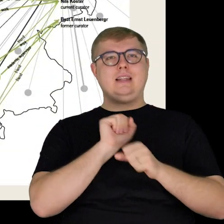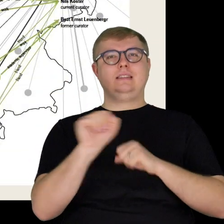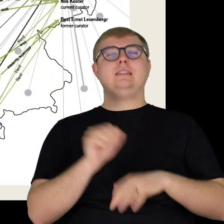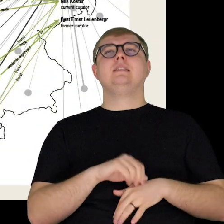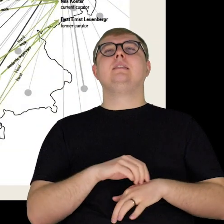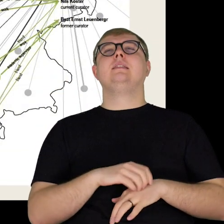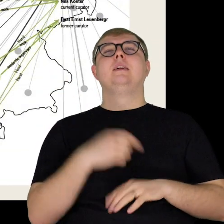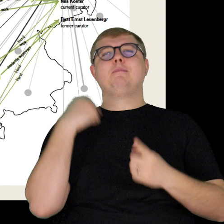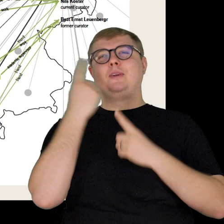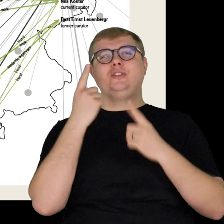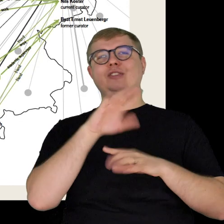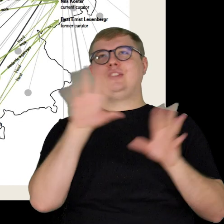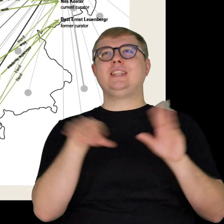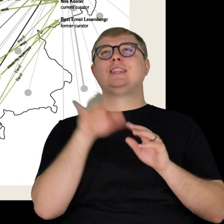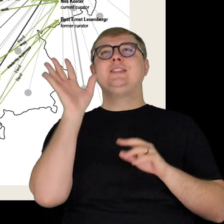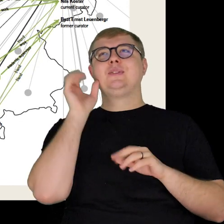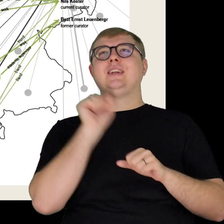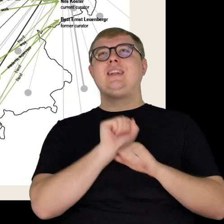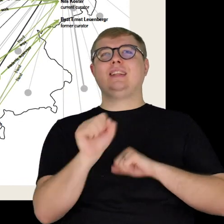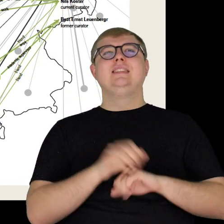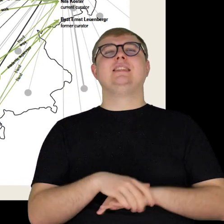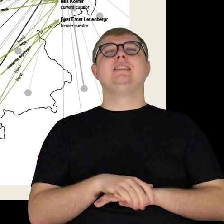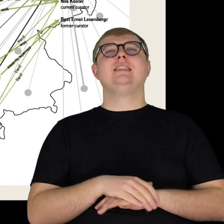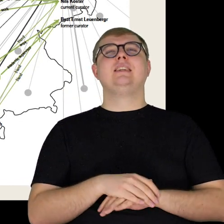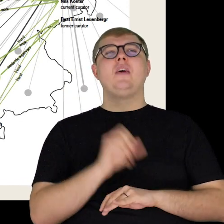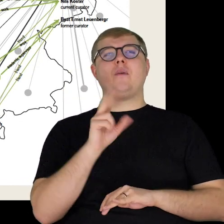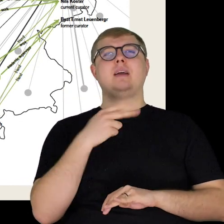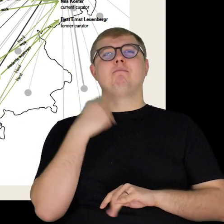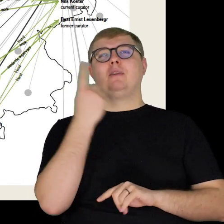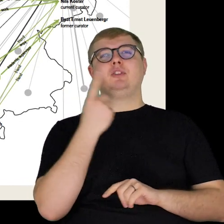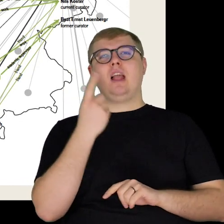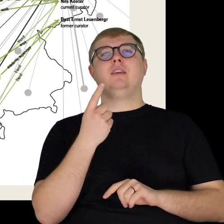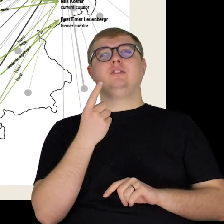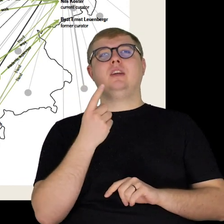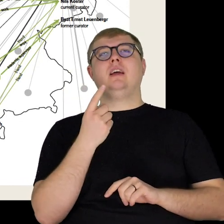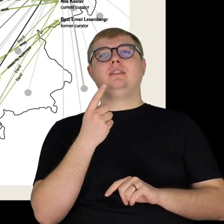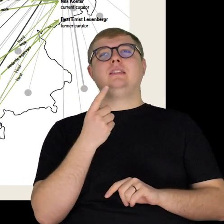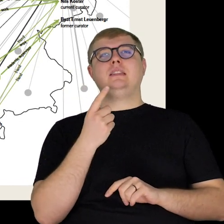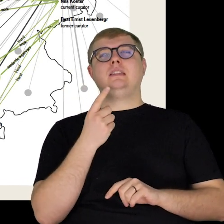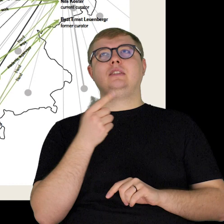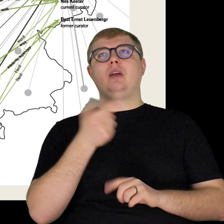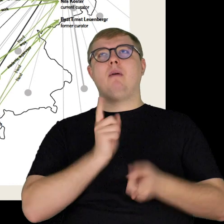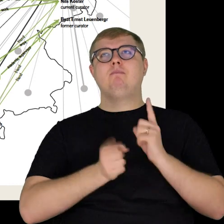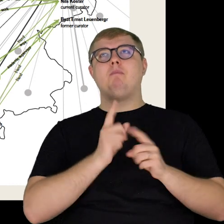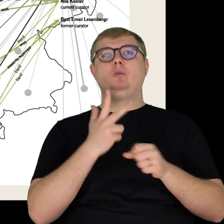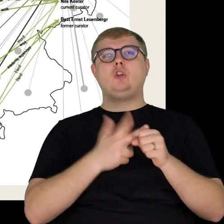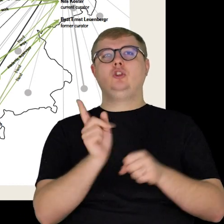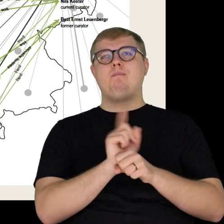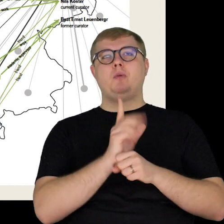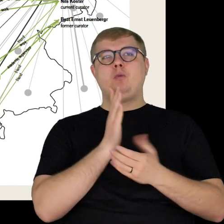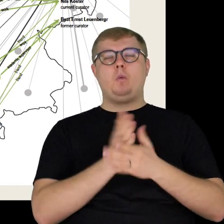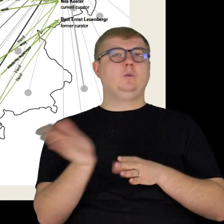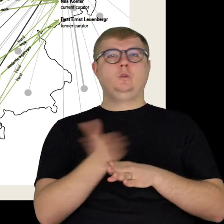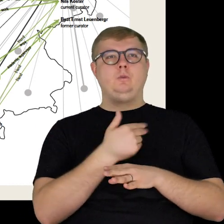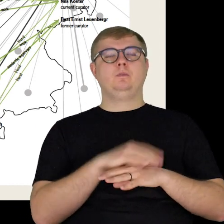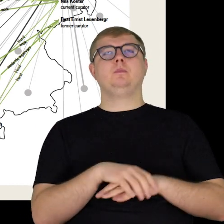you. Okay, so I'm going to try and hurry up a little bit because I think we've hit now the 30-minute mark. So a further way of organizing these plants. So we're still in this,